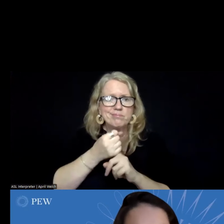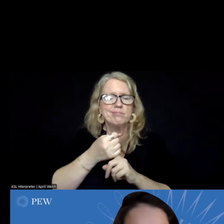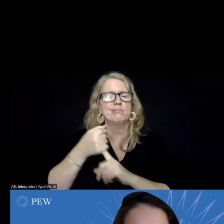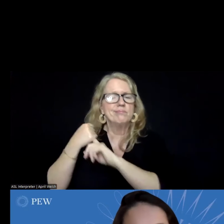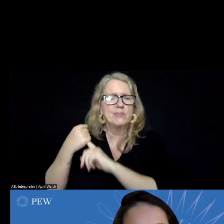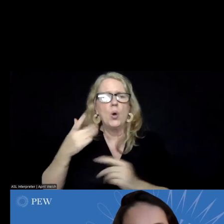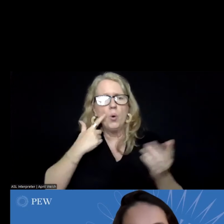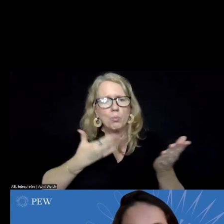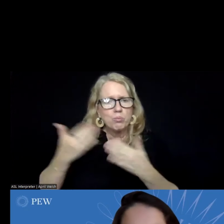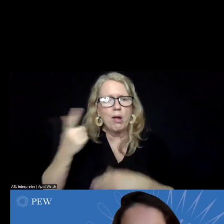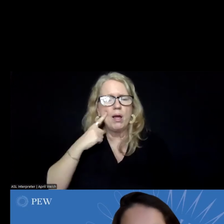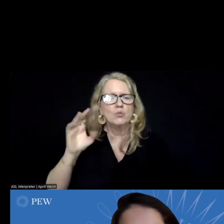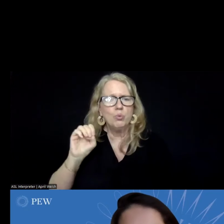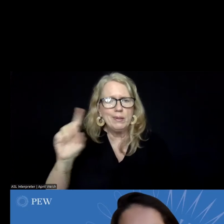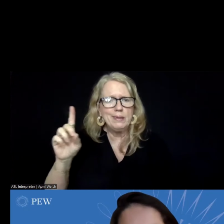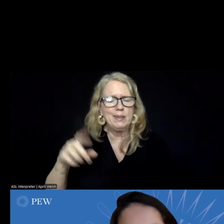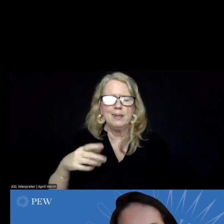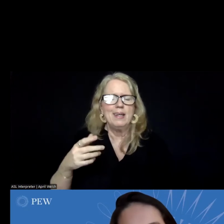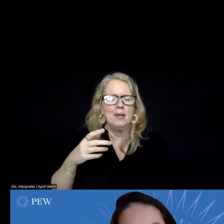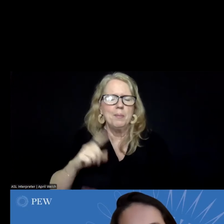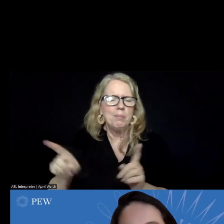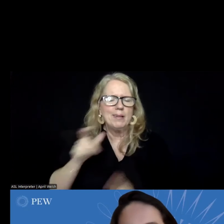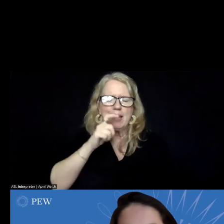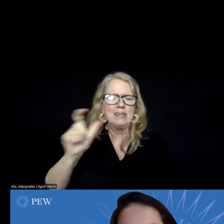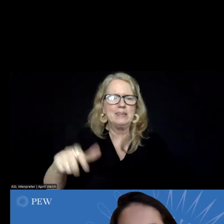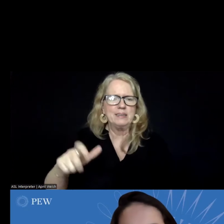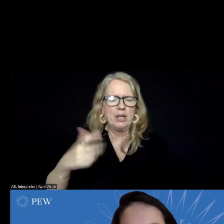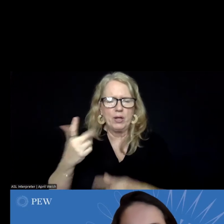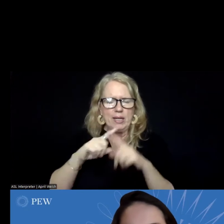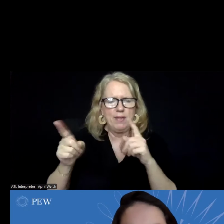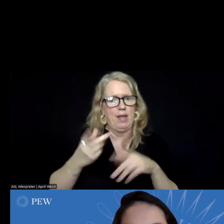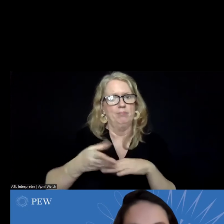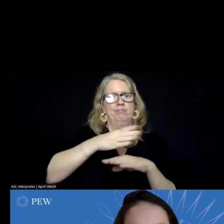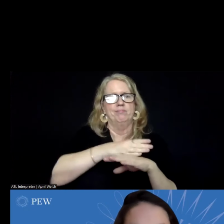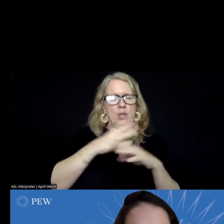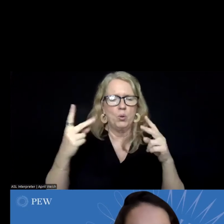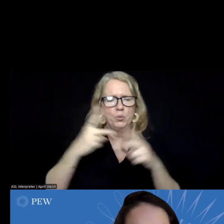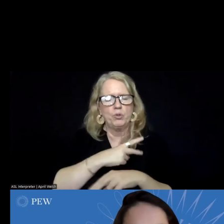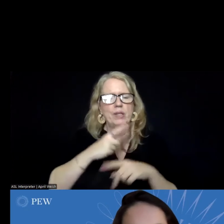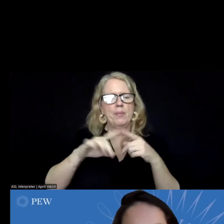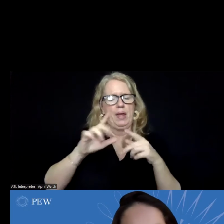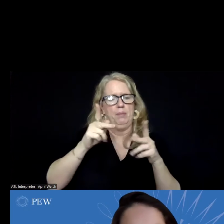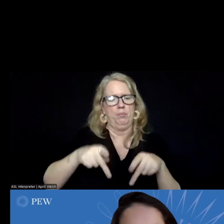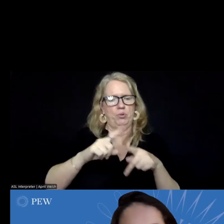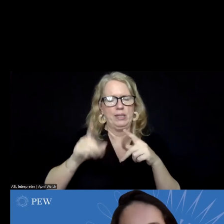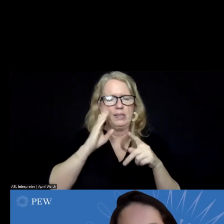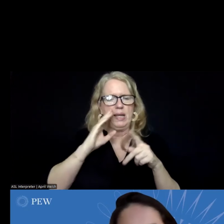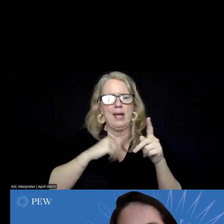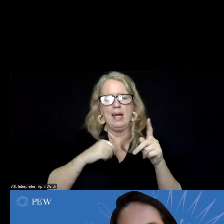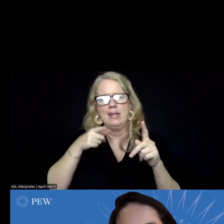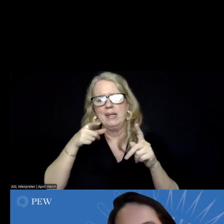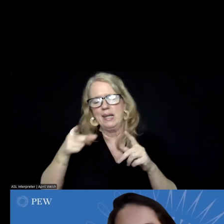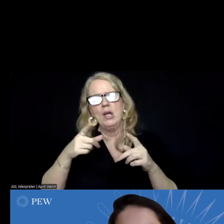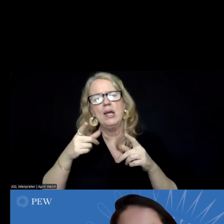emergency department when not necessary, and increases the likelihood that such a call results in a person being connected to